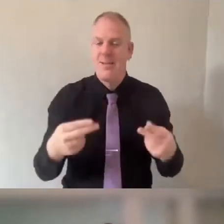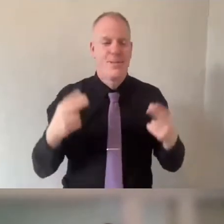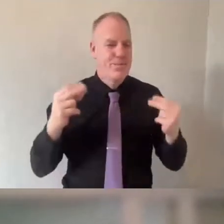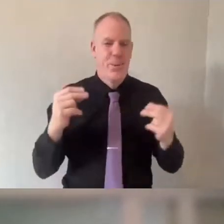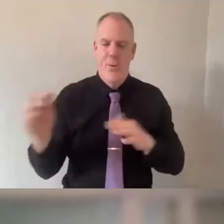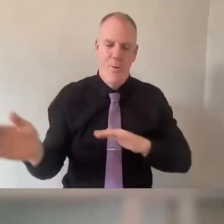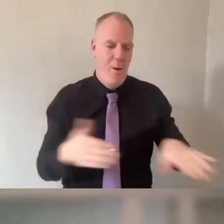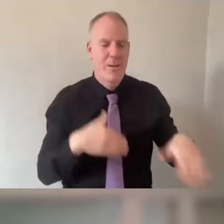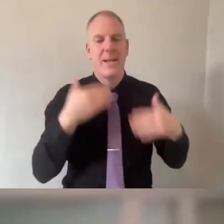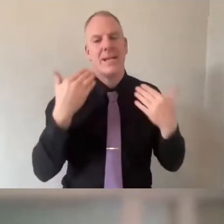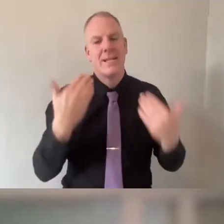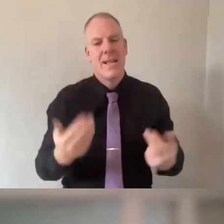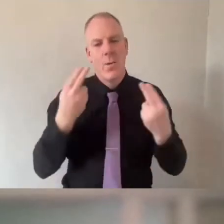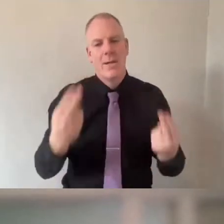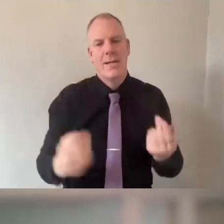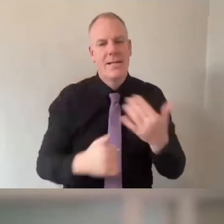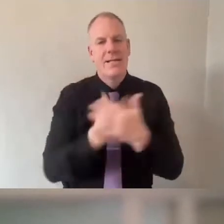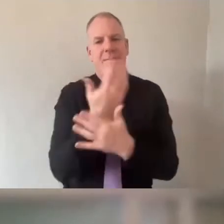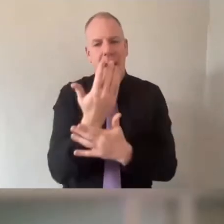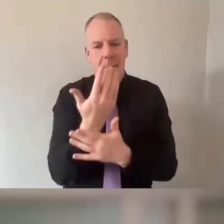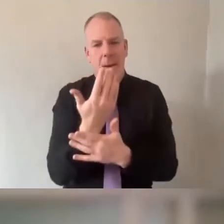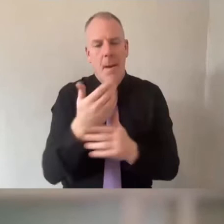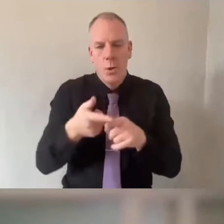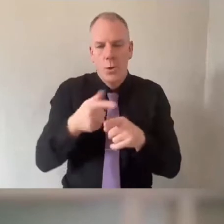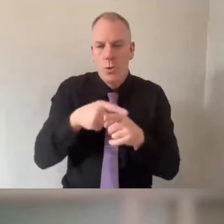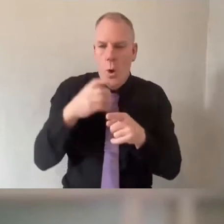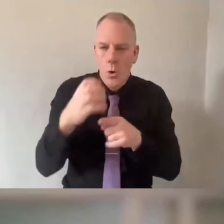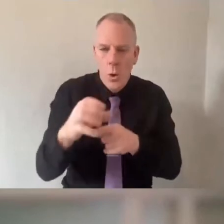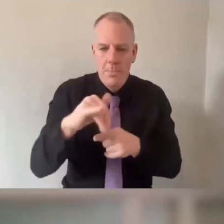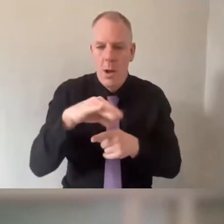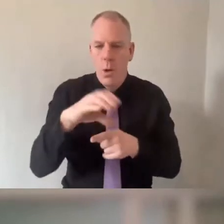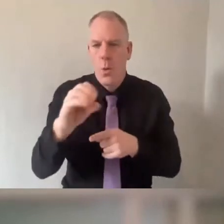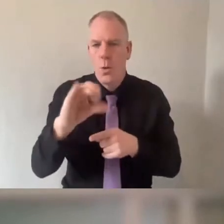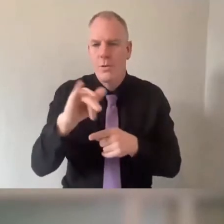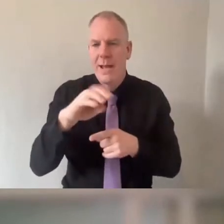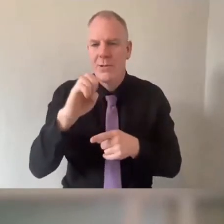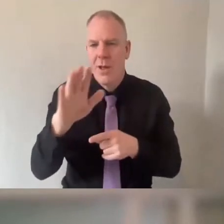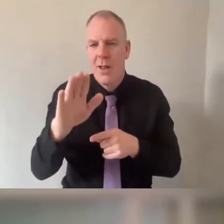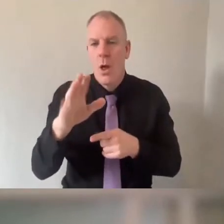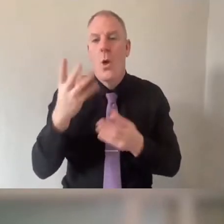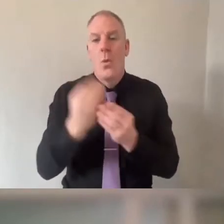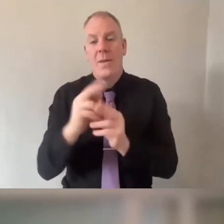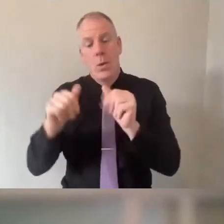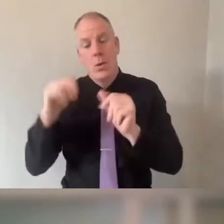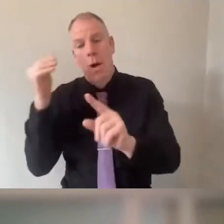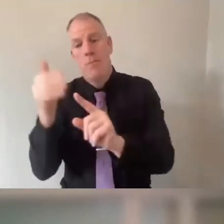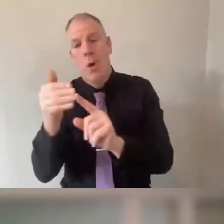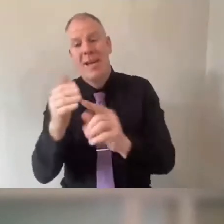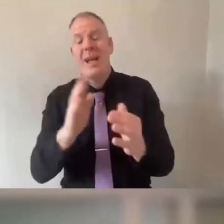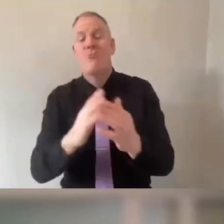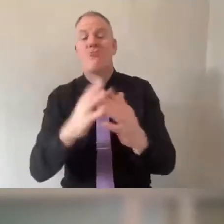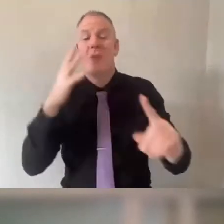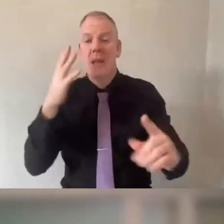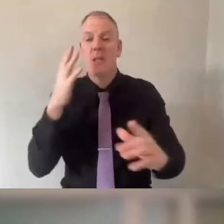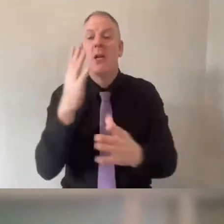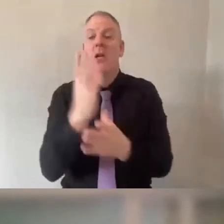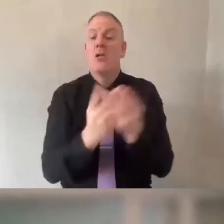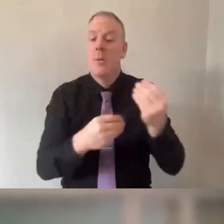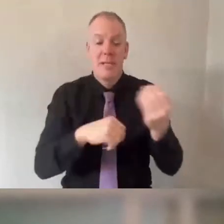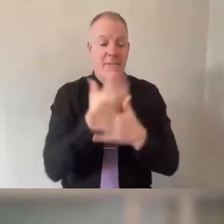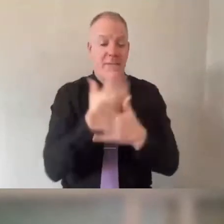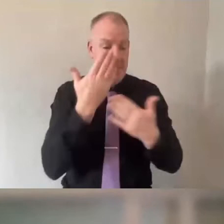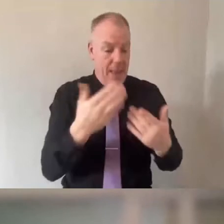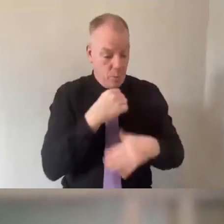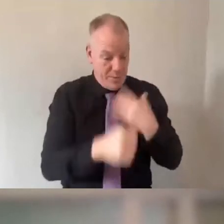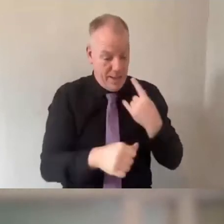about developing through micro-credentials and others, new approaches, but recognising that something you might develop today might